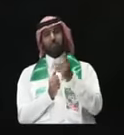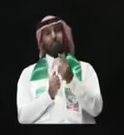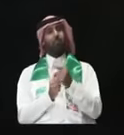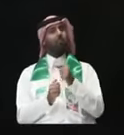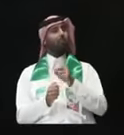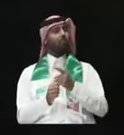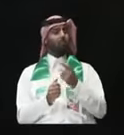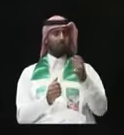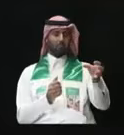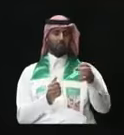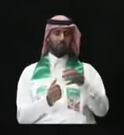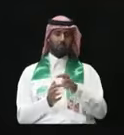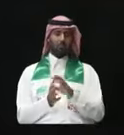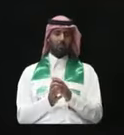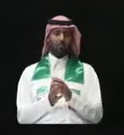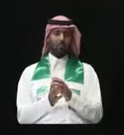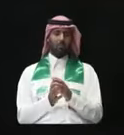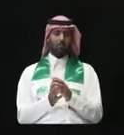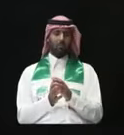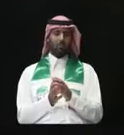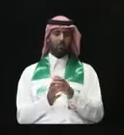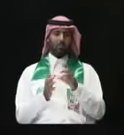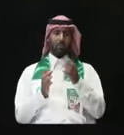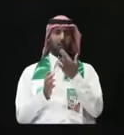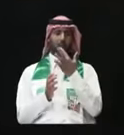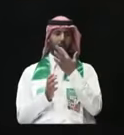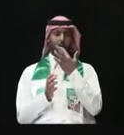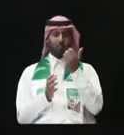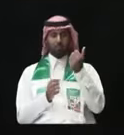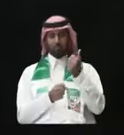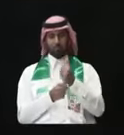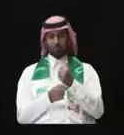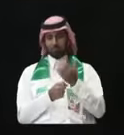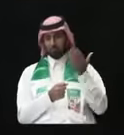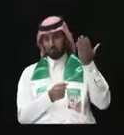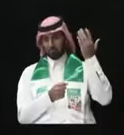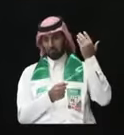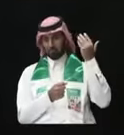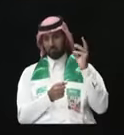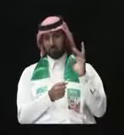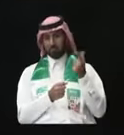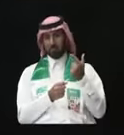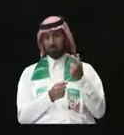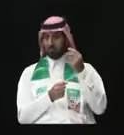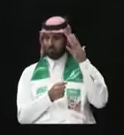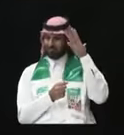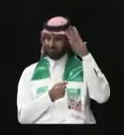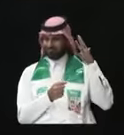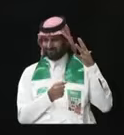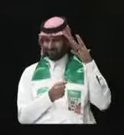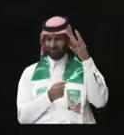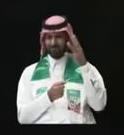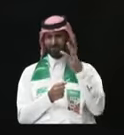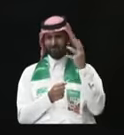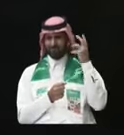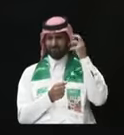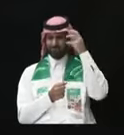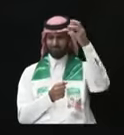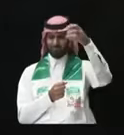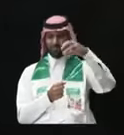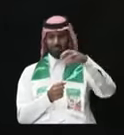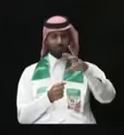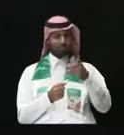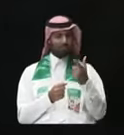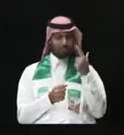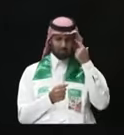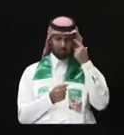we use the simple past tense? It could be confusing for when do I use it? Do